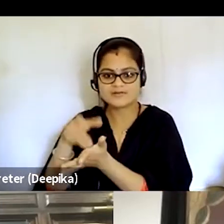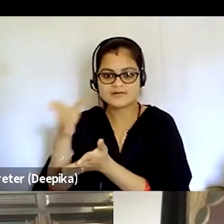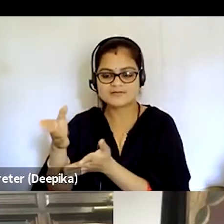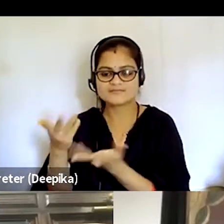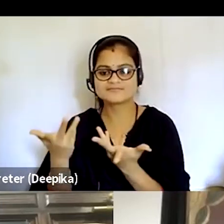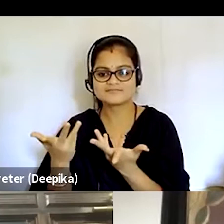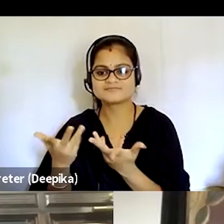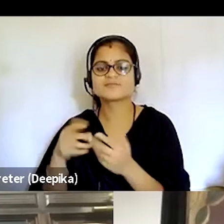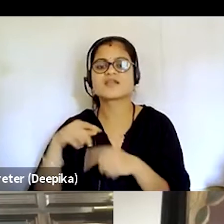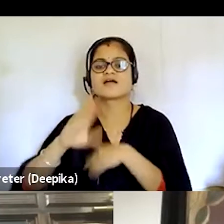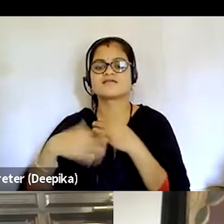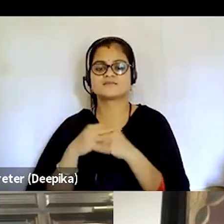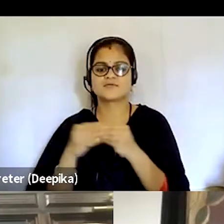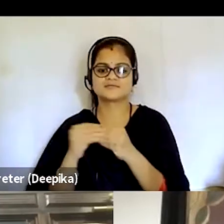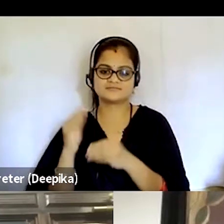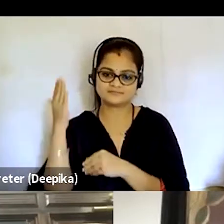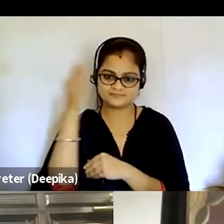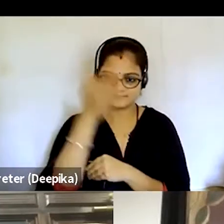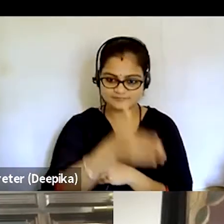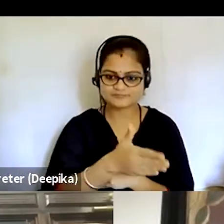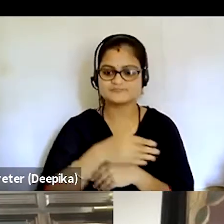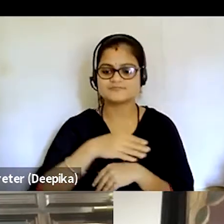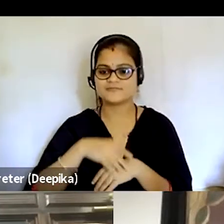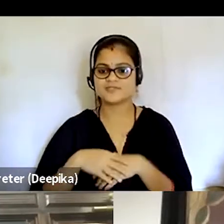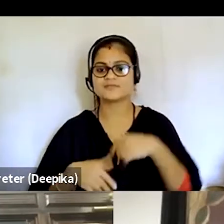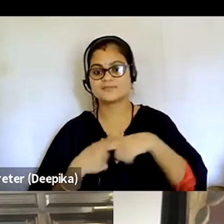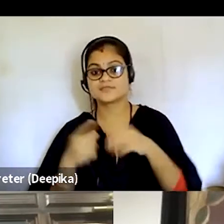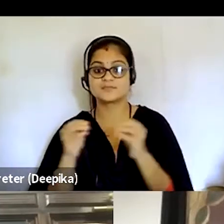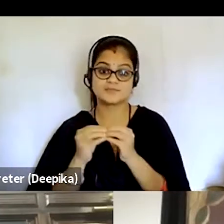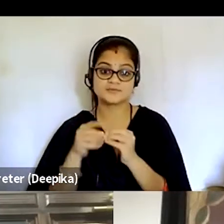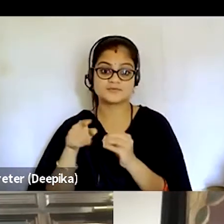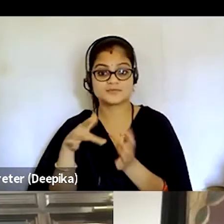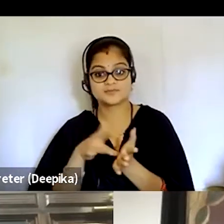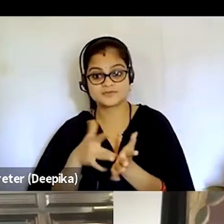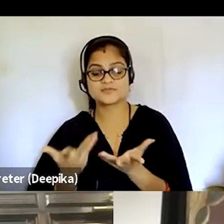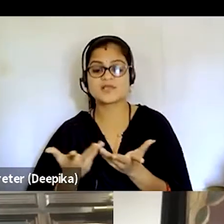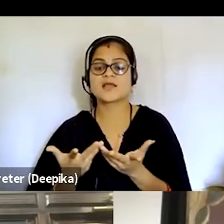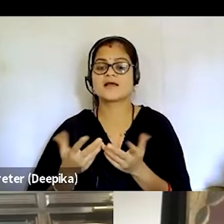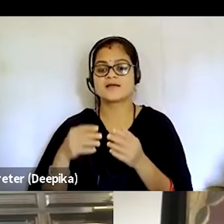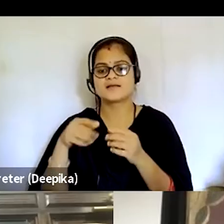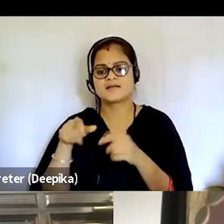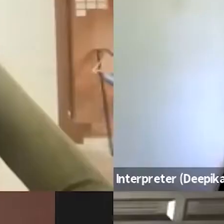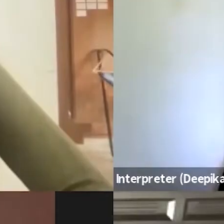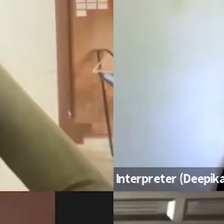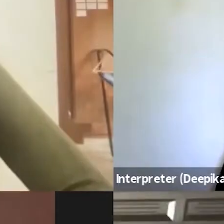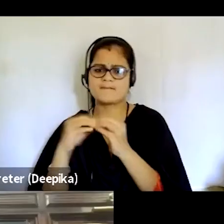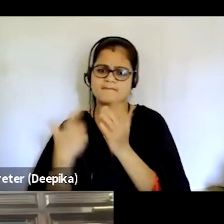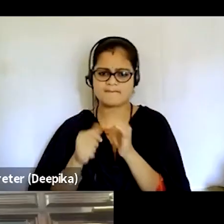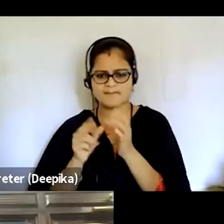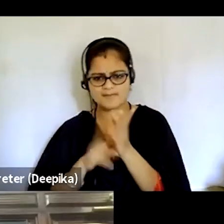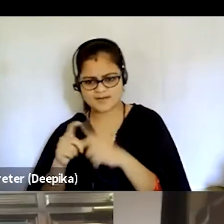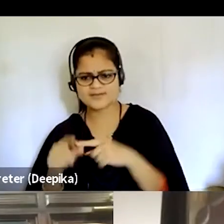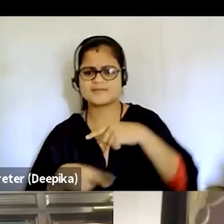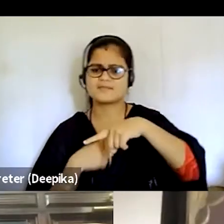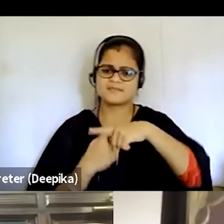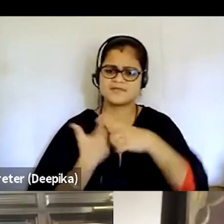I moved to Bangalore. And in Bombay, of course, I did have a band, but it was always just private gigs with friends